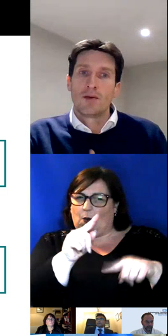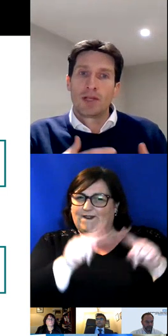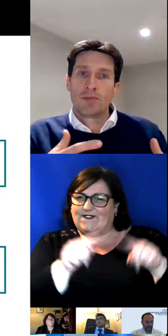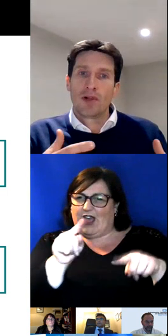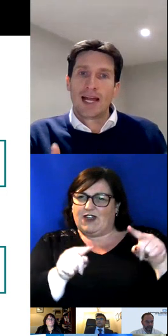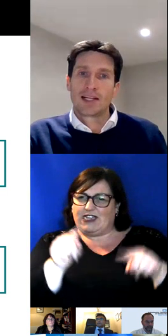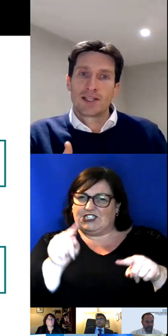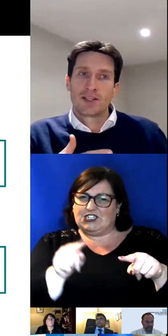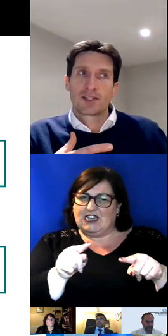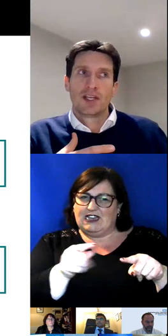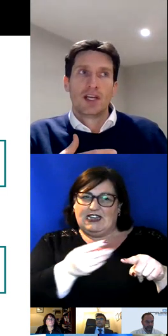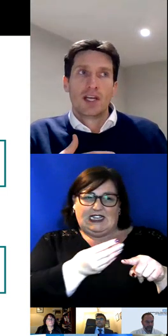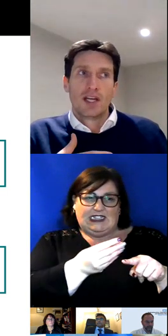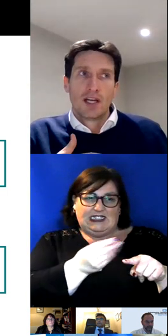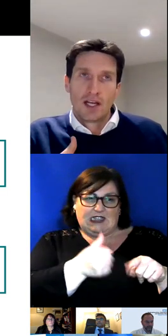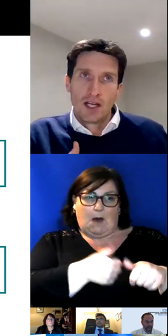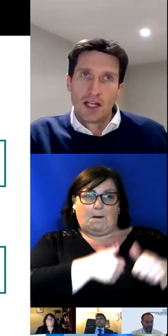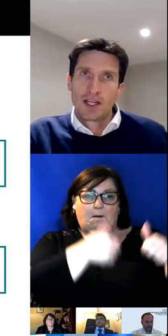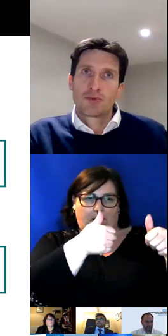the way that people access,